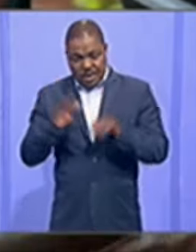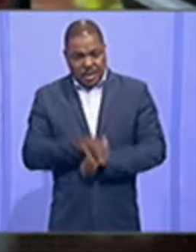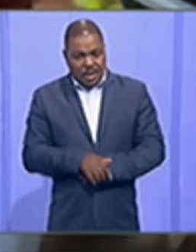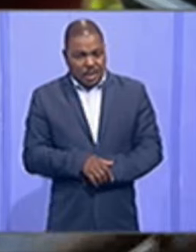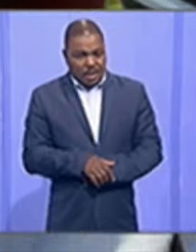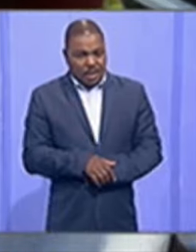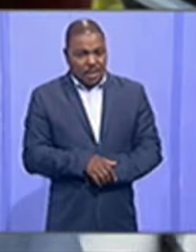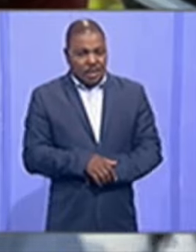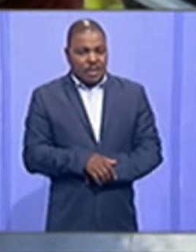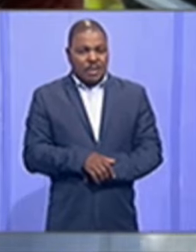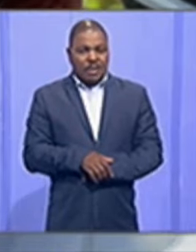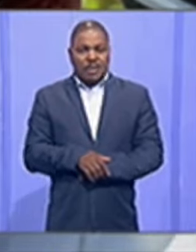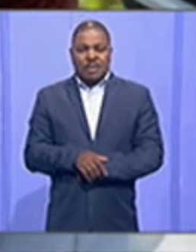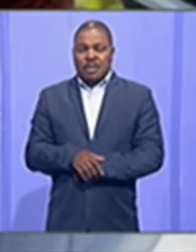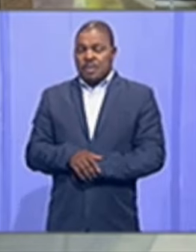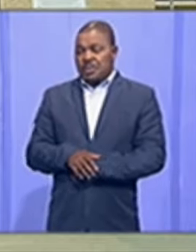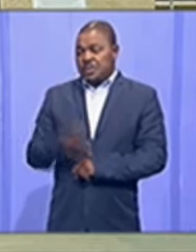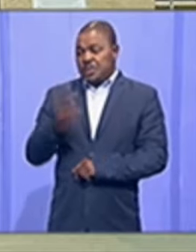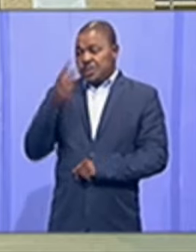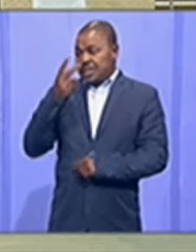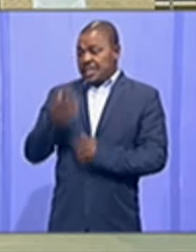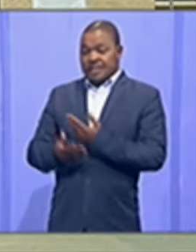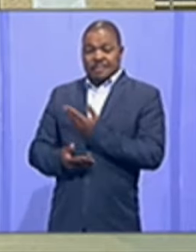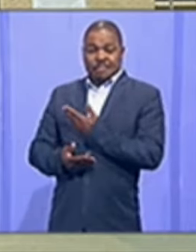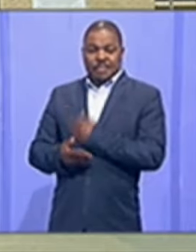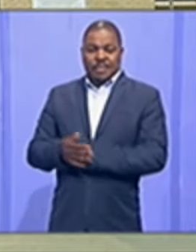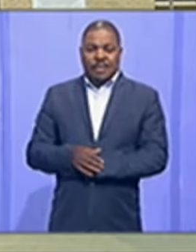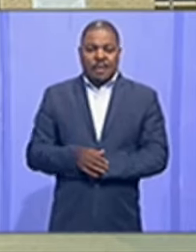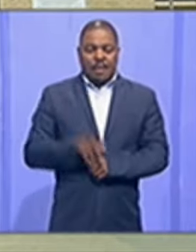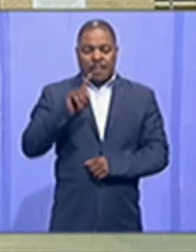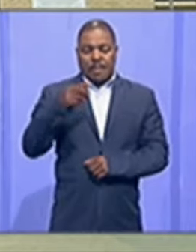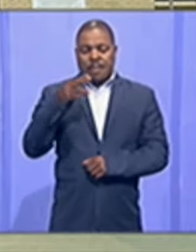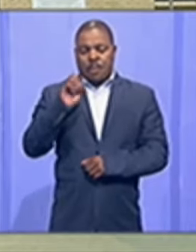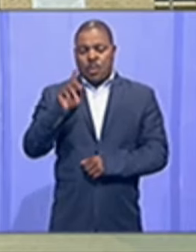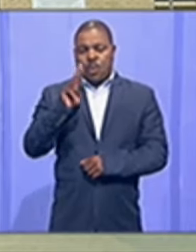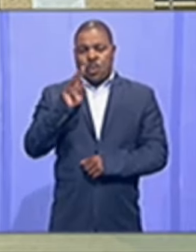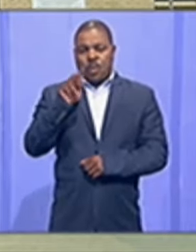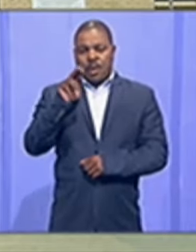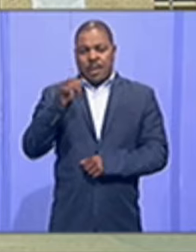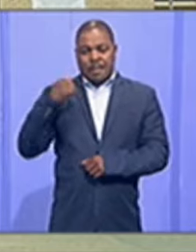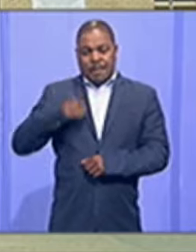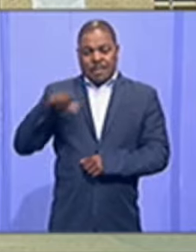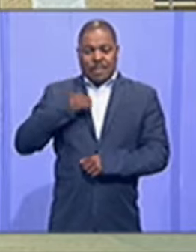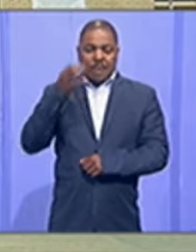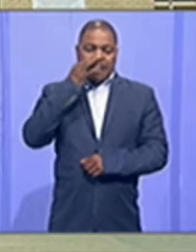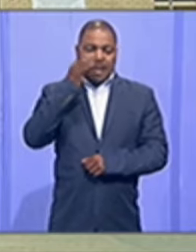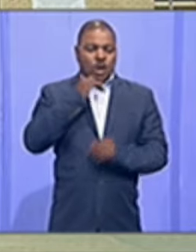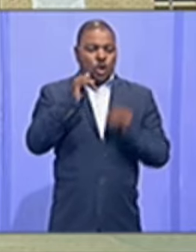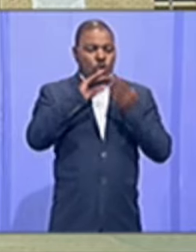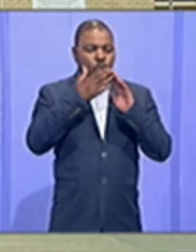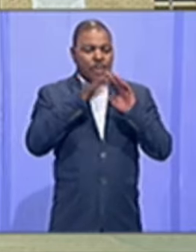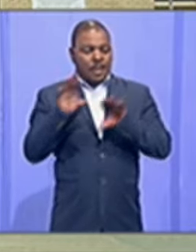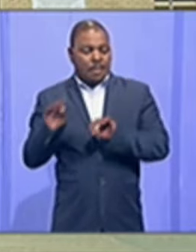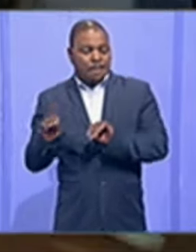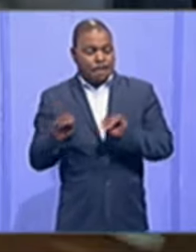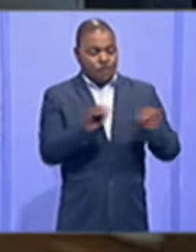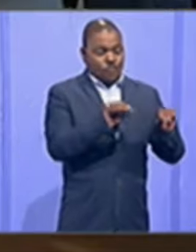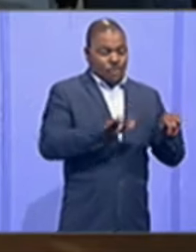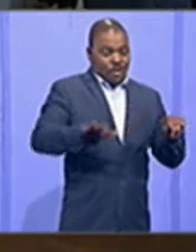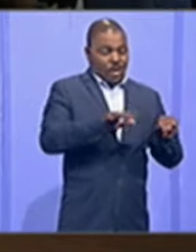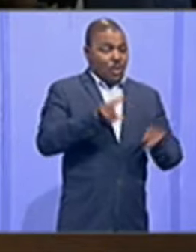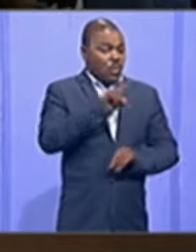le sentiela wa bona. Masepala wa selegae wa Phokwane wa re baagi ba fudisitswe kwa lefelong leo ba neng ba dula ko go lone ka